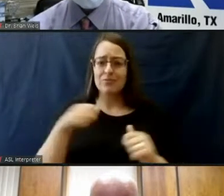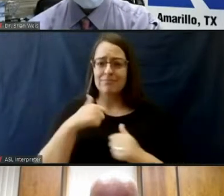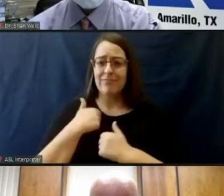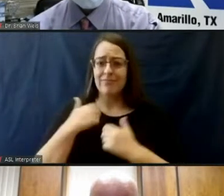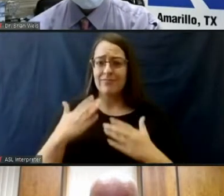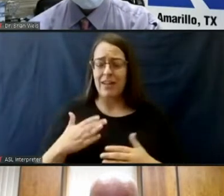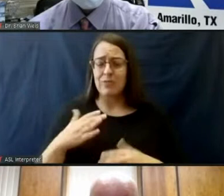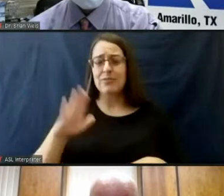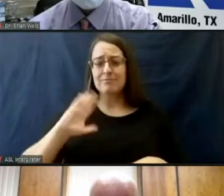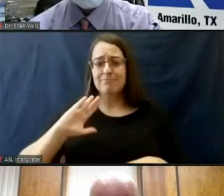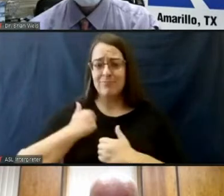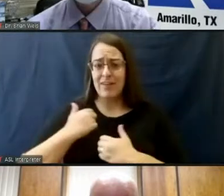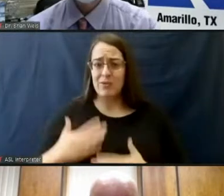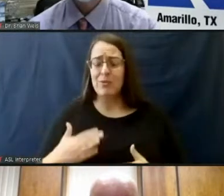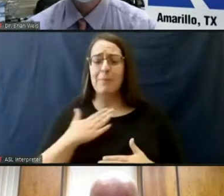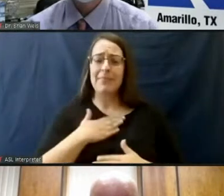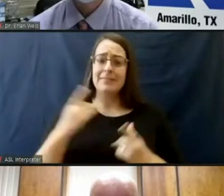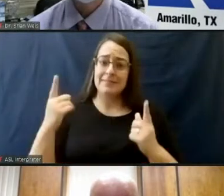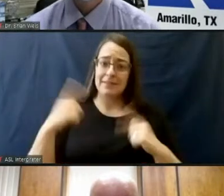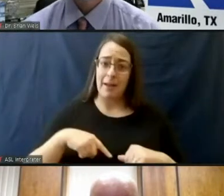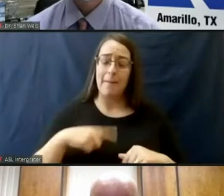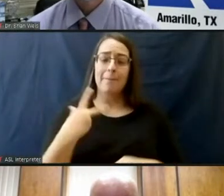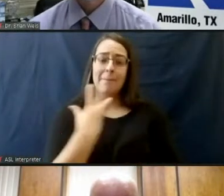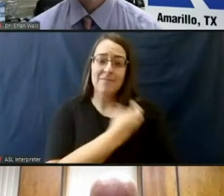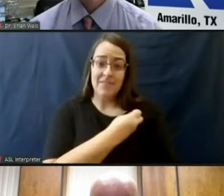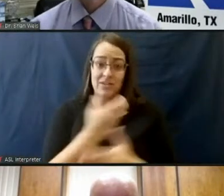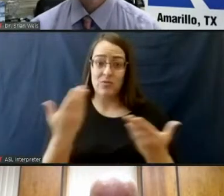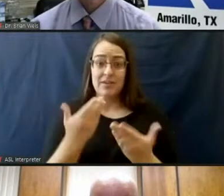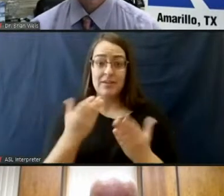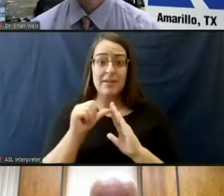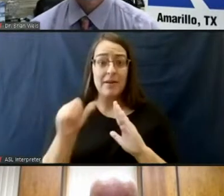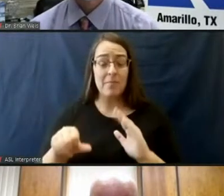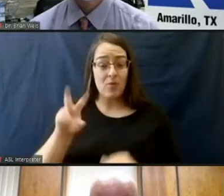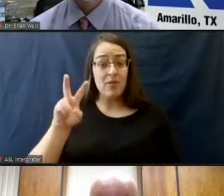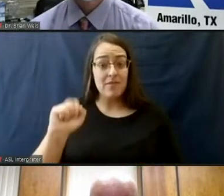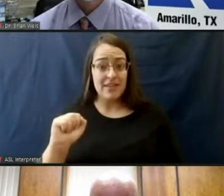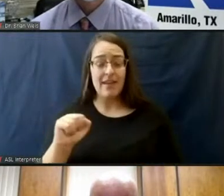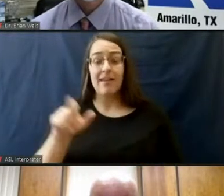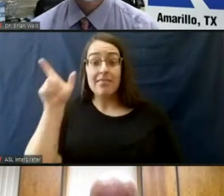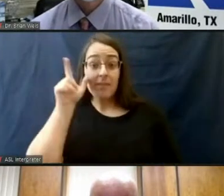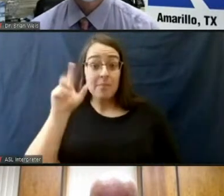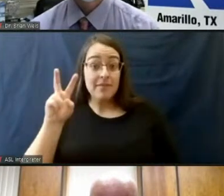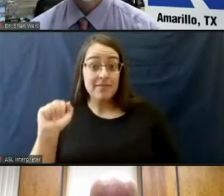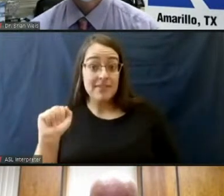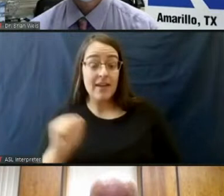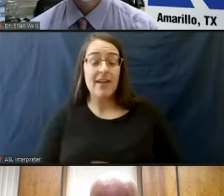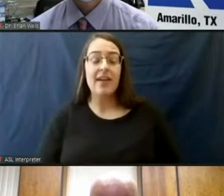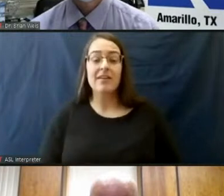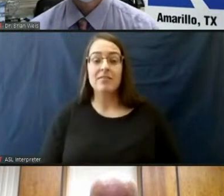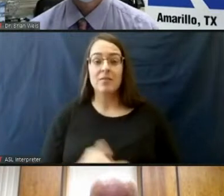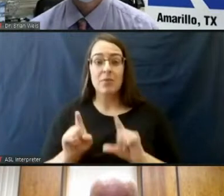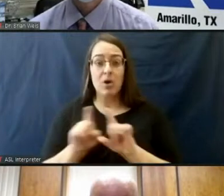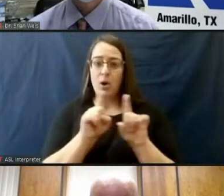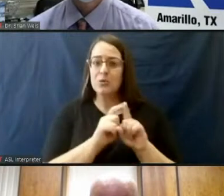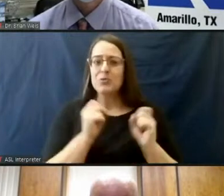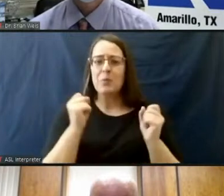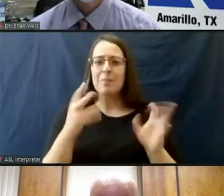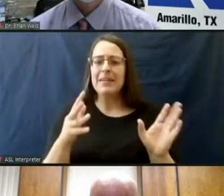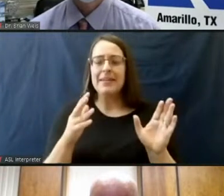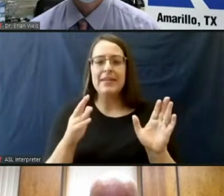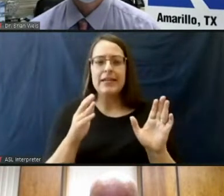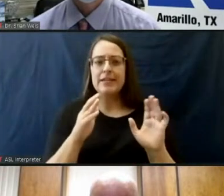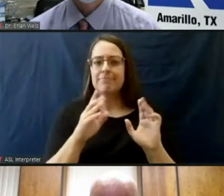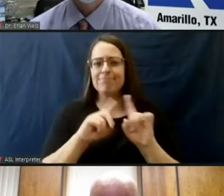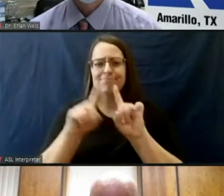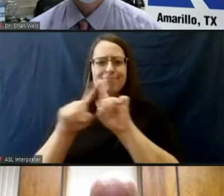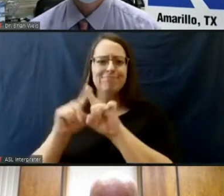get vaccinated. We can vaccinate you here at the Amarillo VA, the Lubbock VA, but also there's many sources